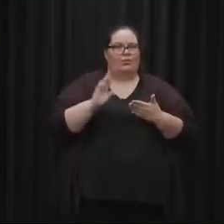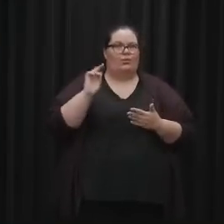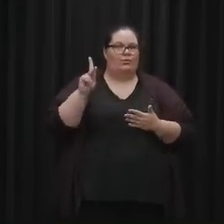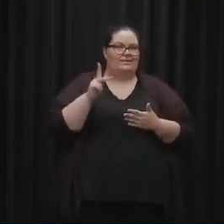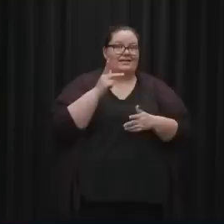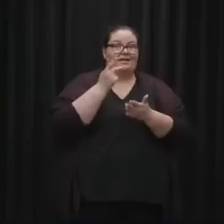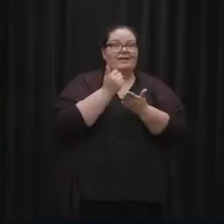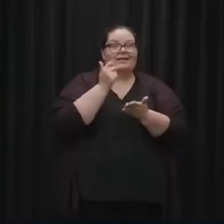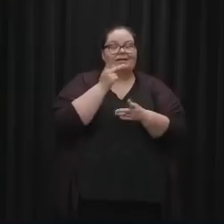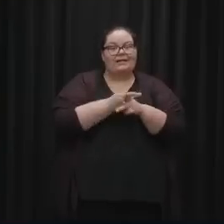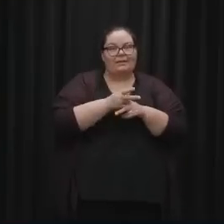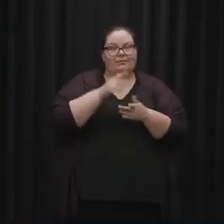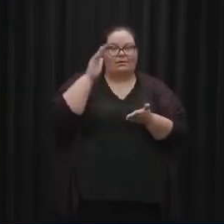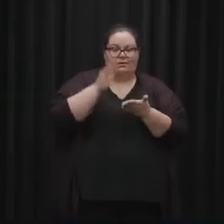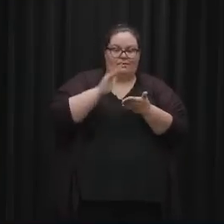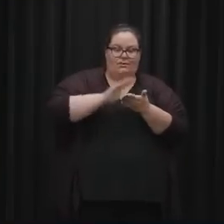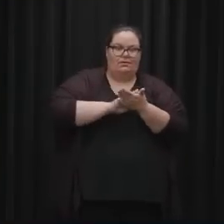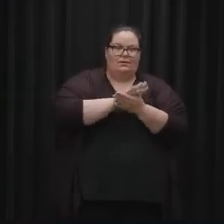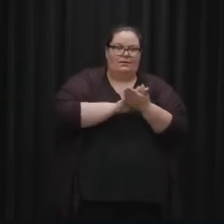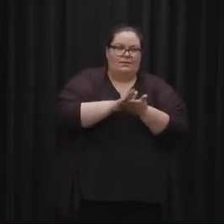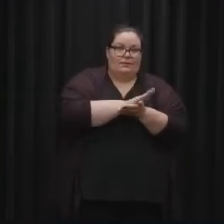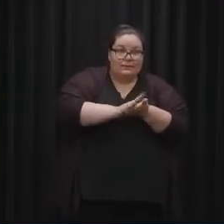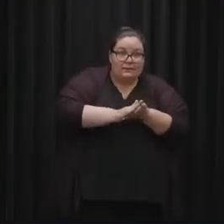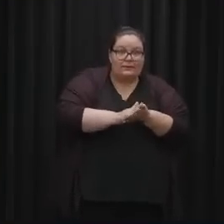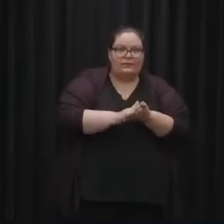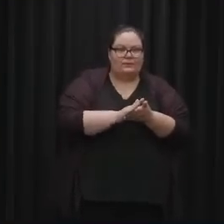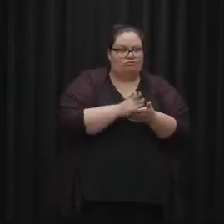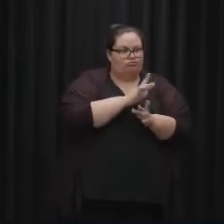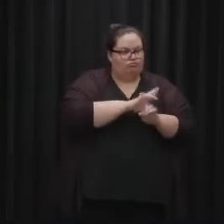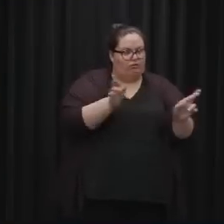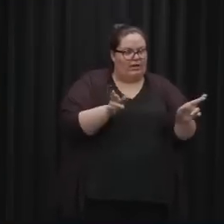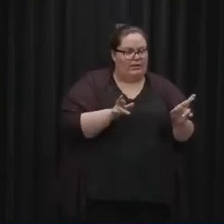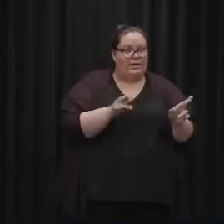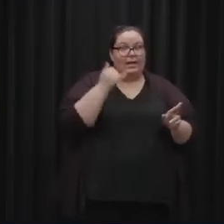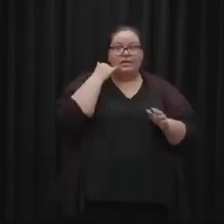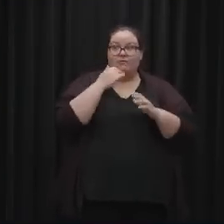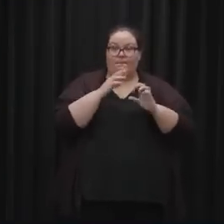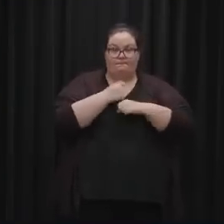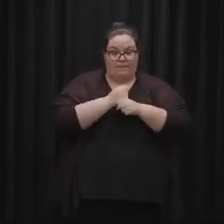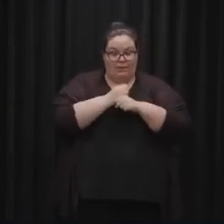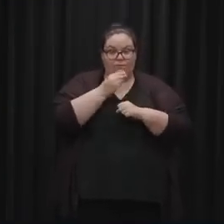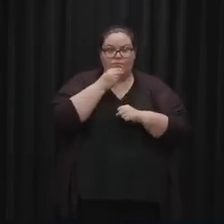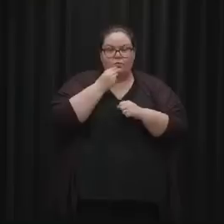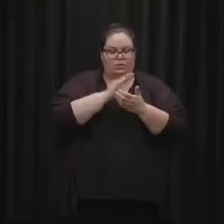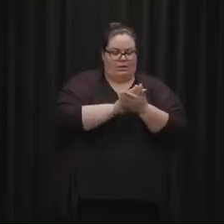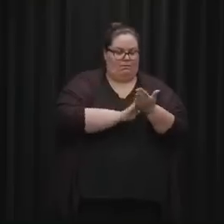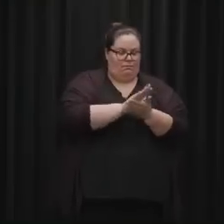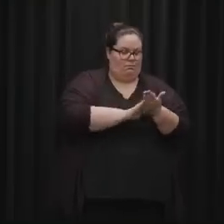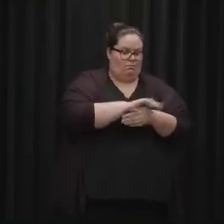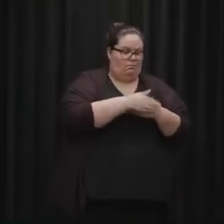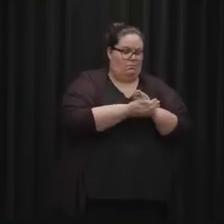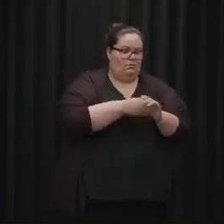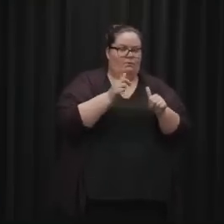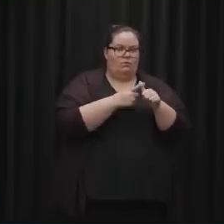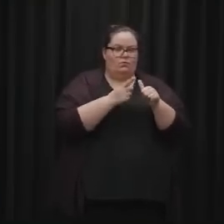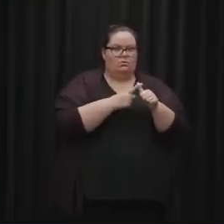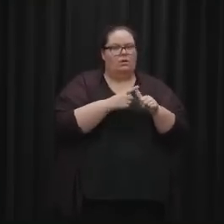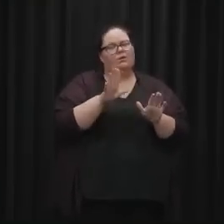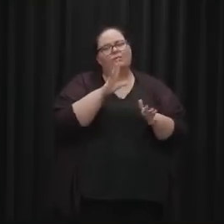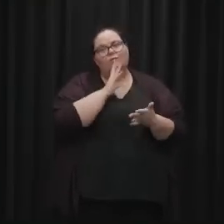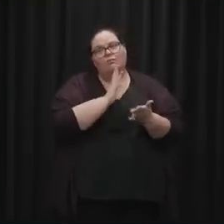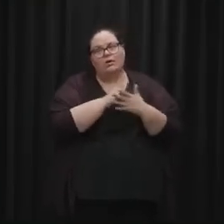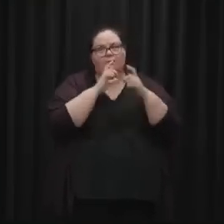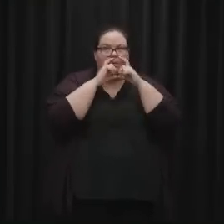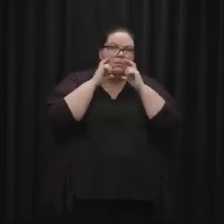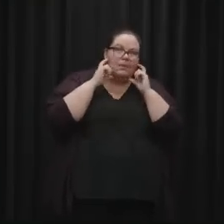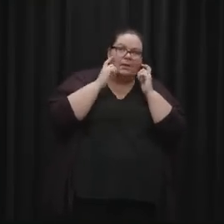hand sanitizer handy and make sure everyone washes their hands before eating or preparing food. And really and truly, you know, we've been talking about wearing masks in